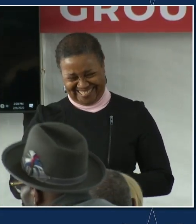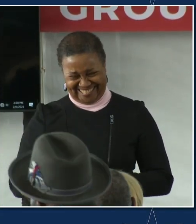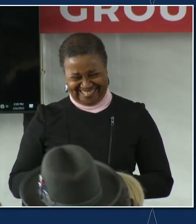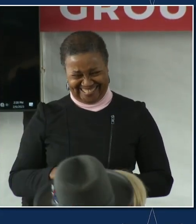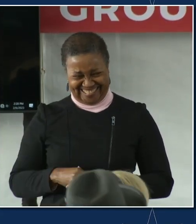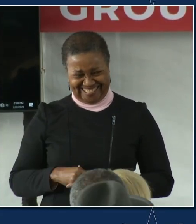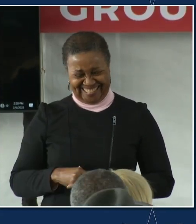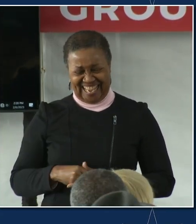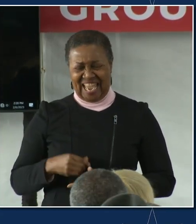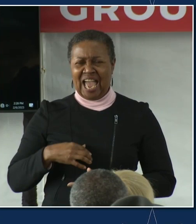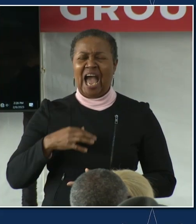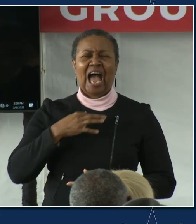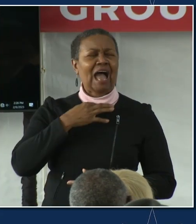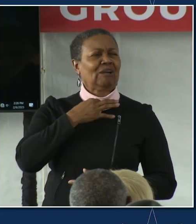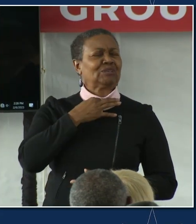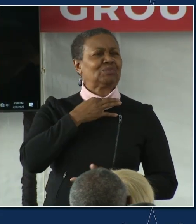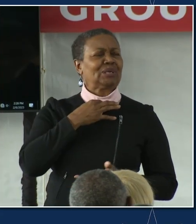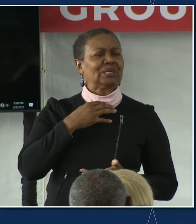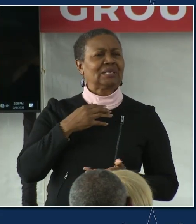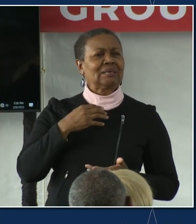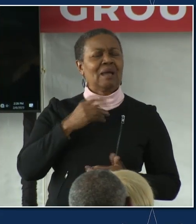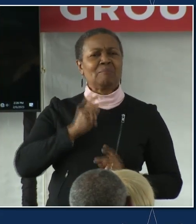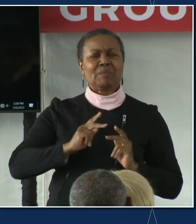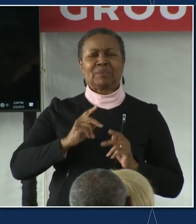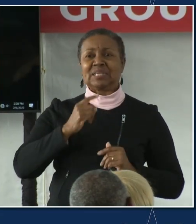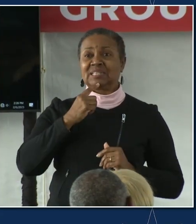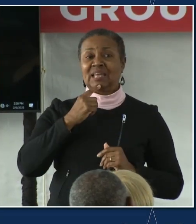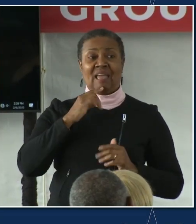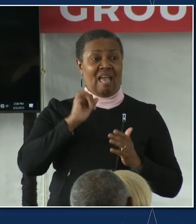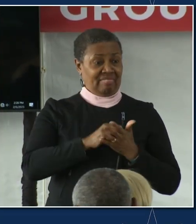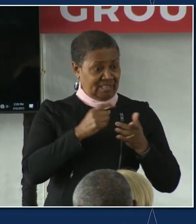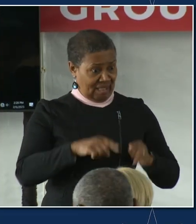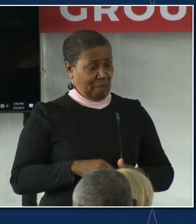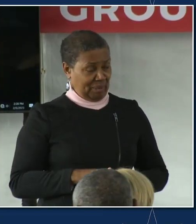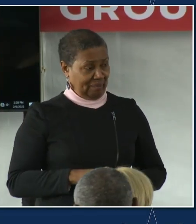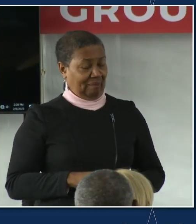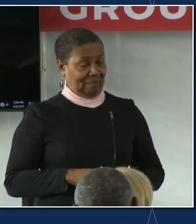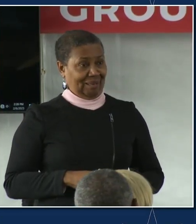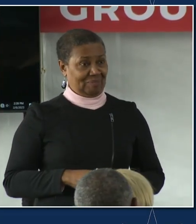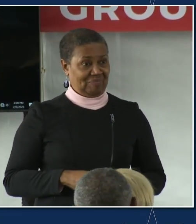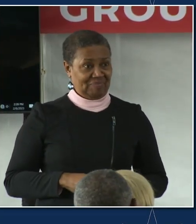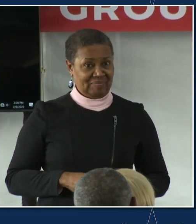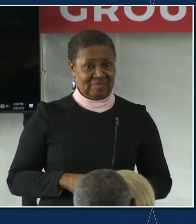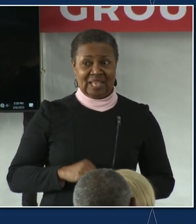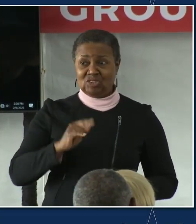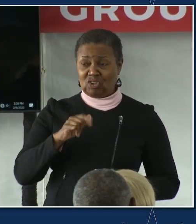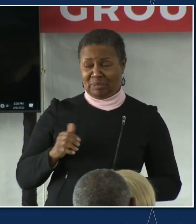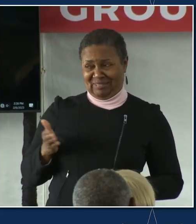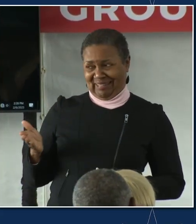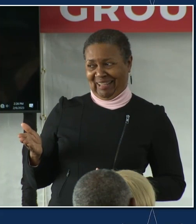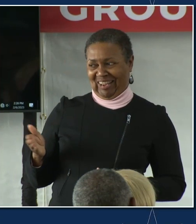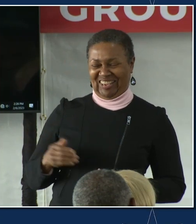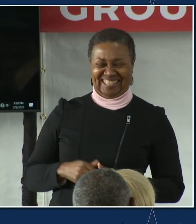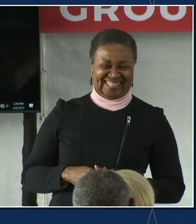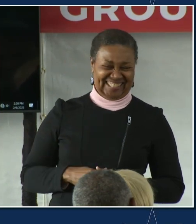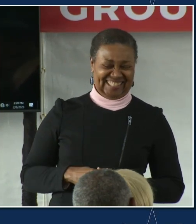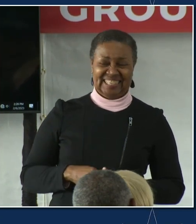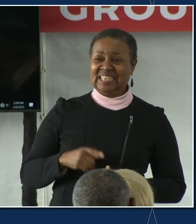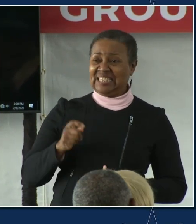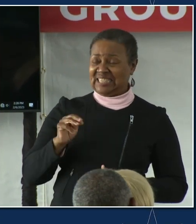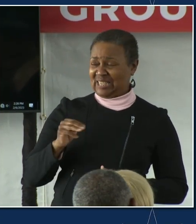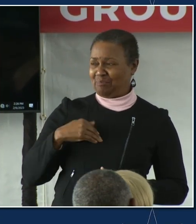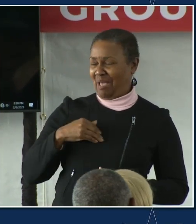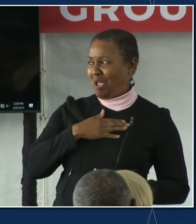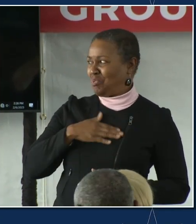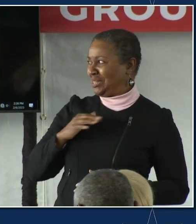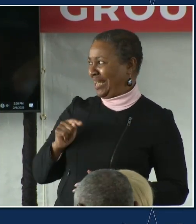I was wondering, usually people aren't this happy to hear me speak, but Tim, I appreciate